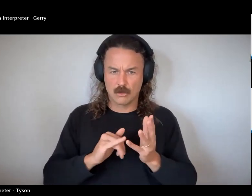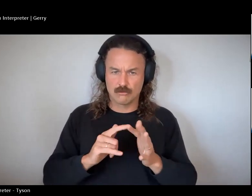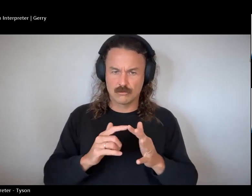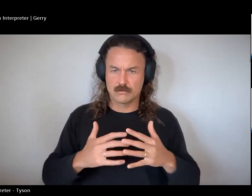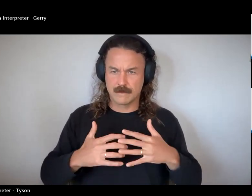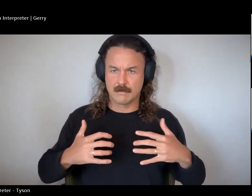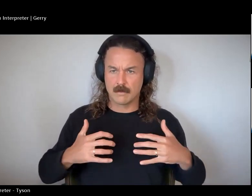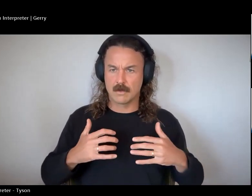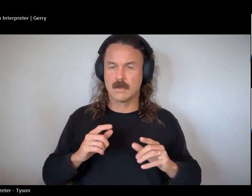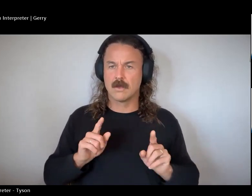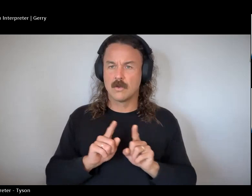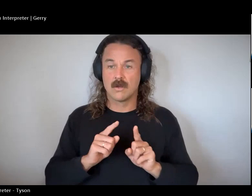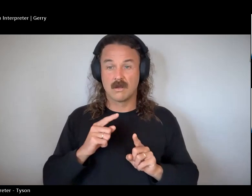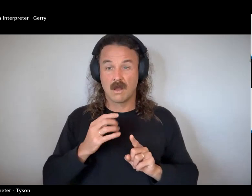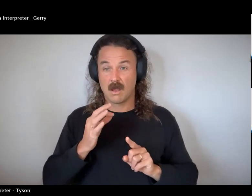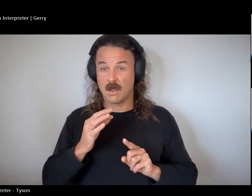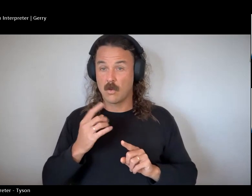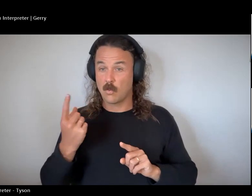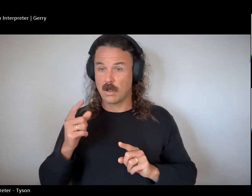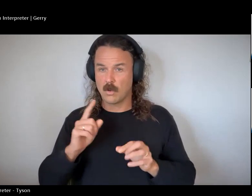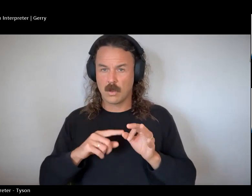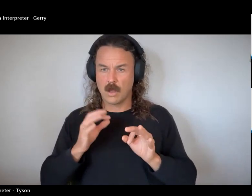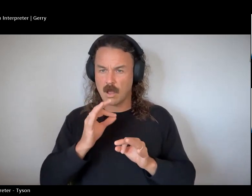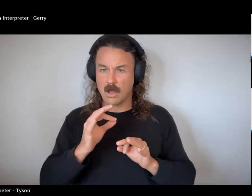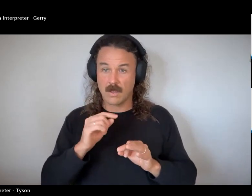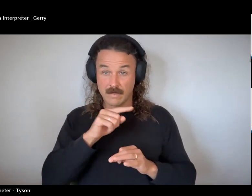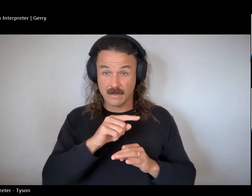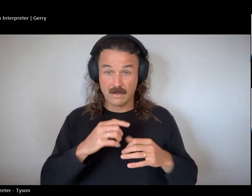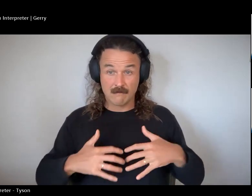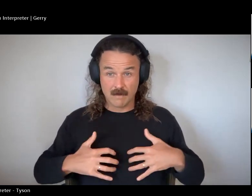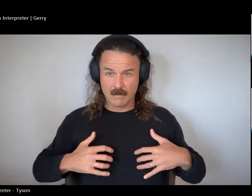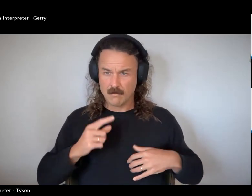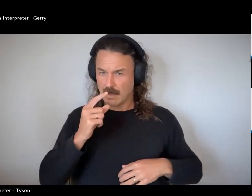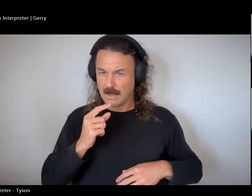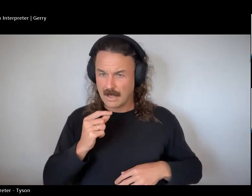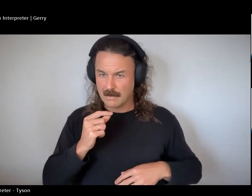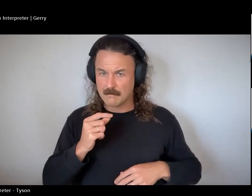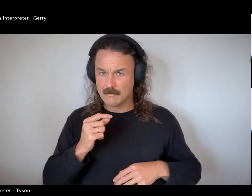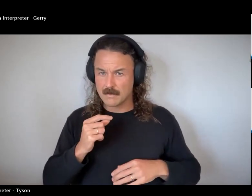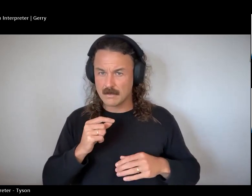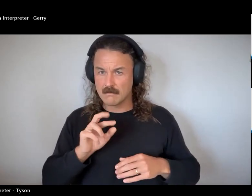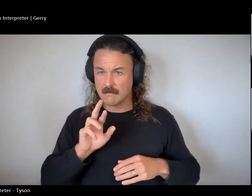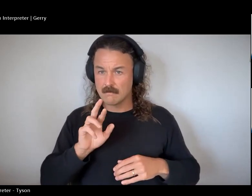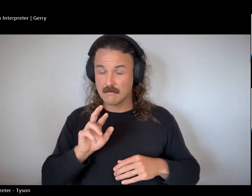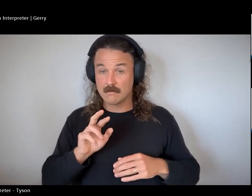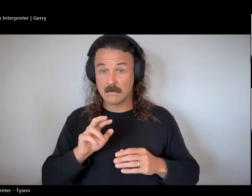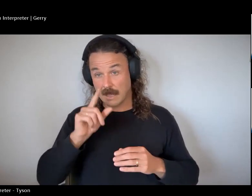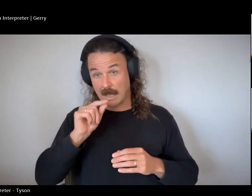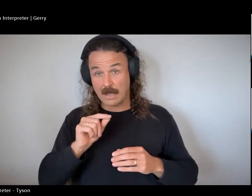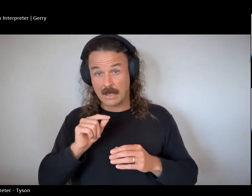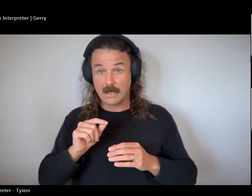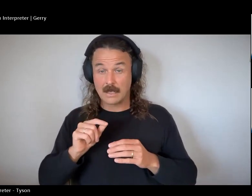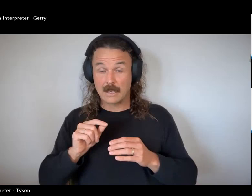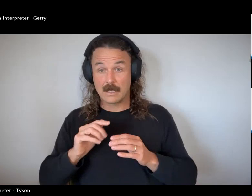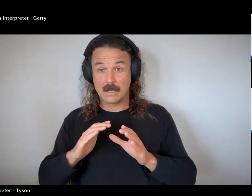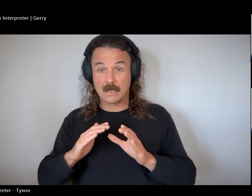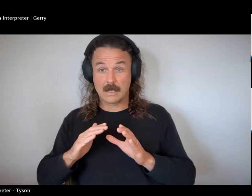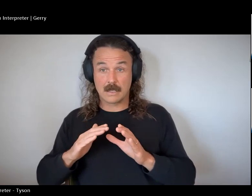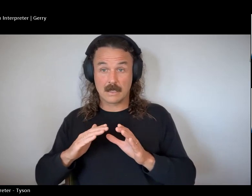be applied to Indigenous people. If Gang wants to answer this one. Sure. So I suppose it was like, to what extent